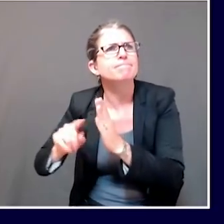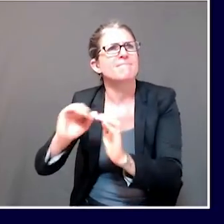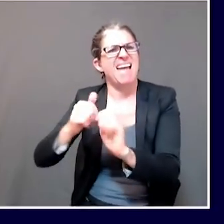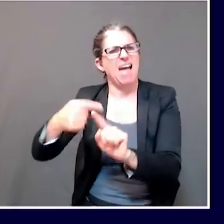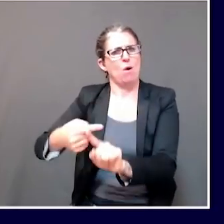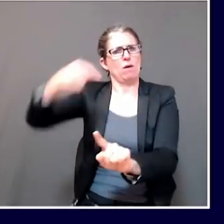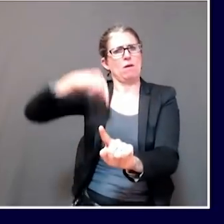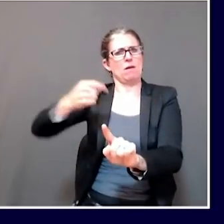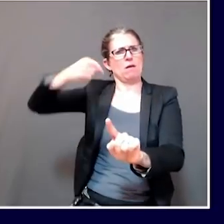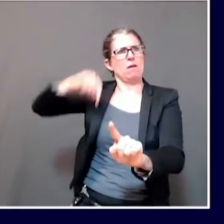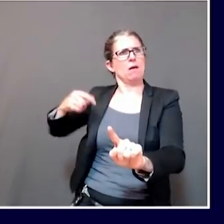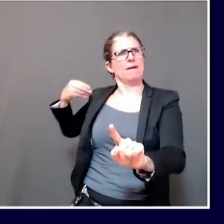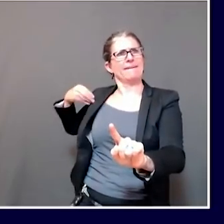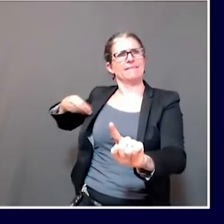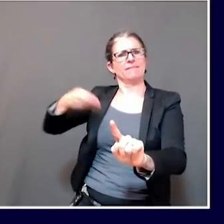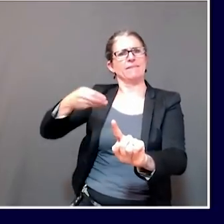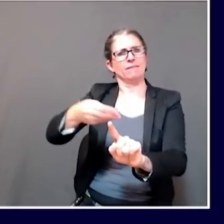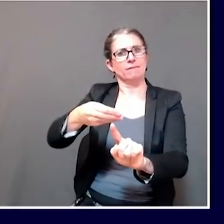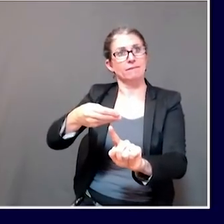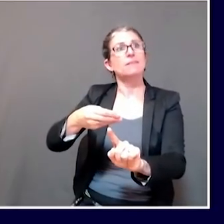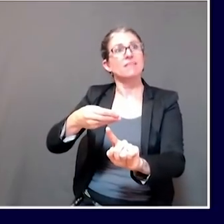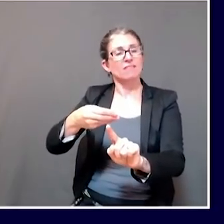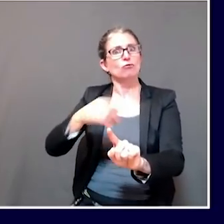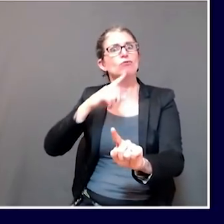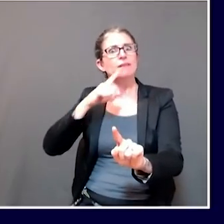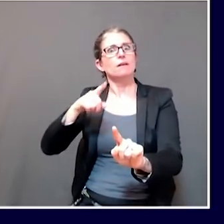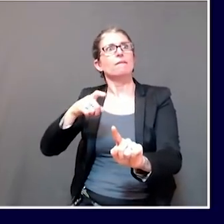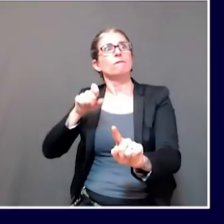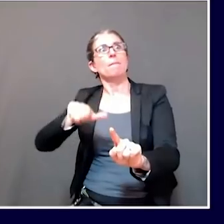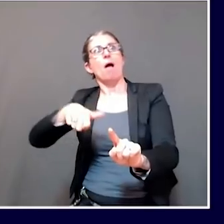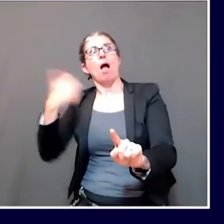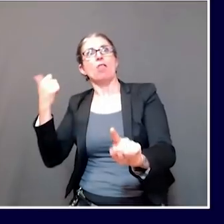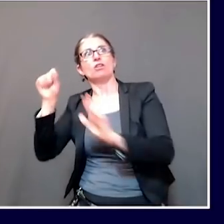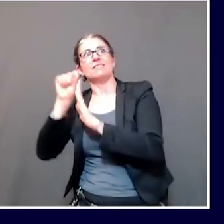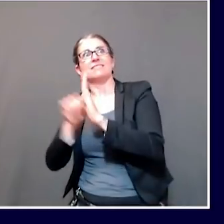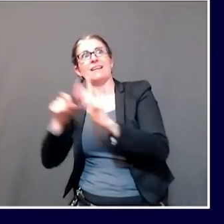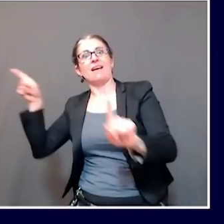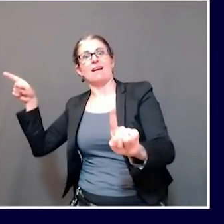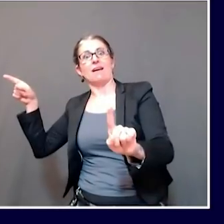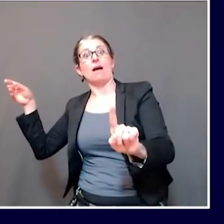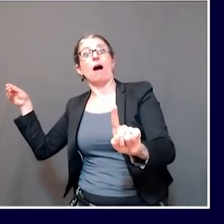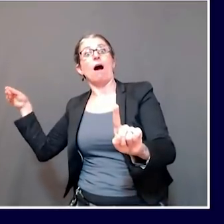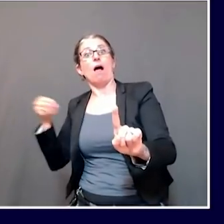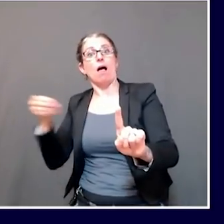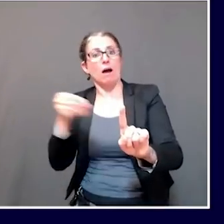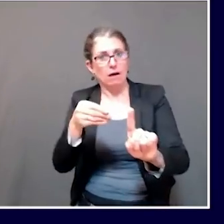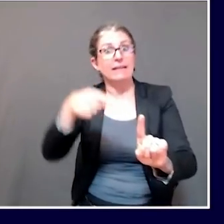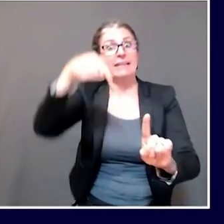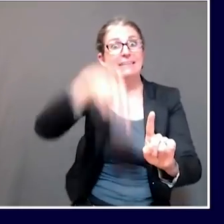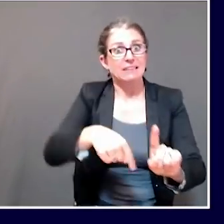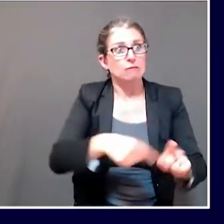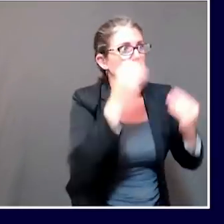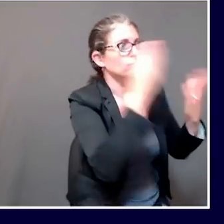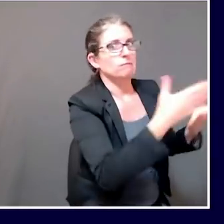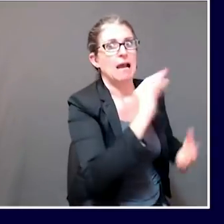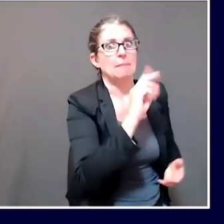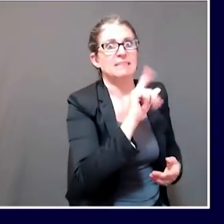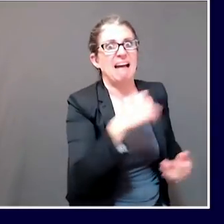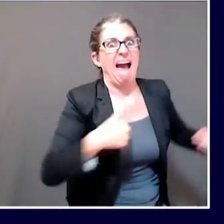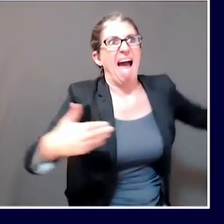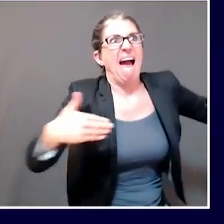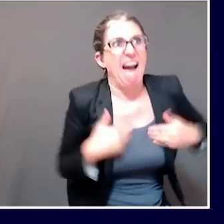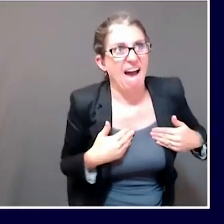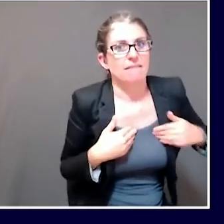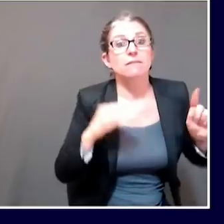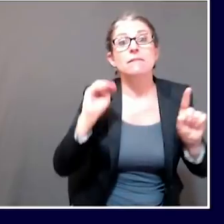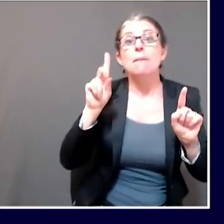out-of-state residents, but who happen to alert MDI Hospital of their positive status, MDI Hospital will help us